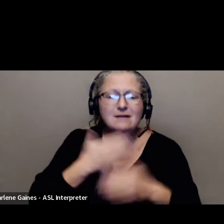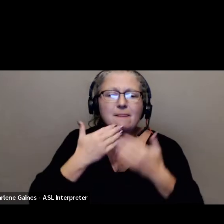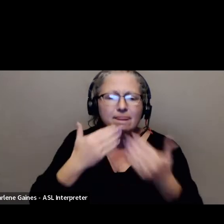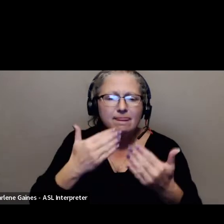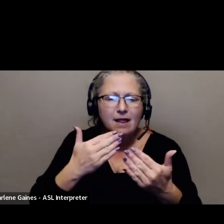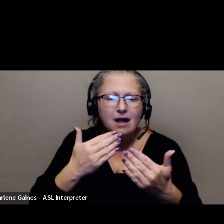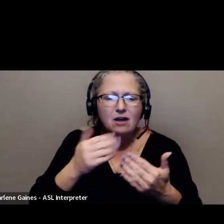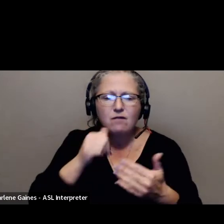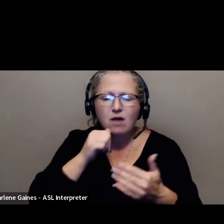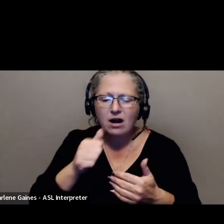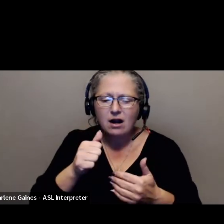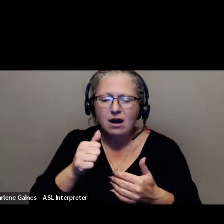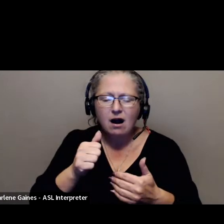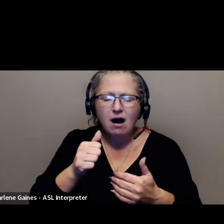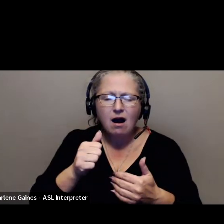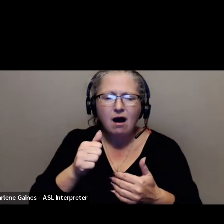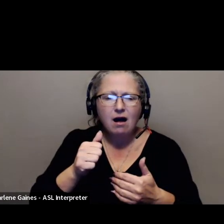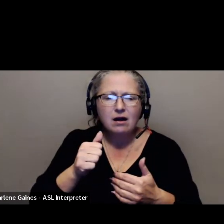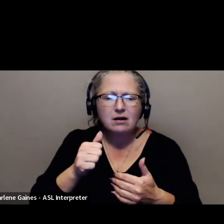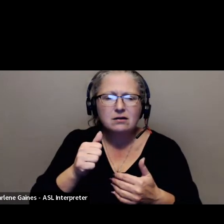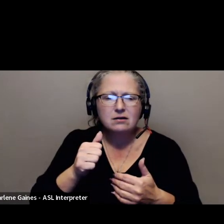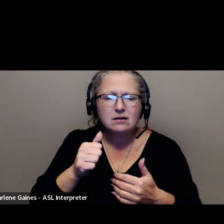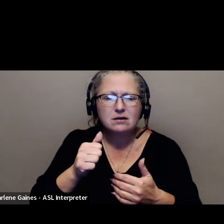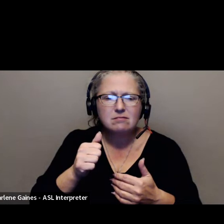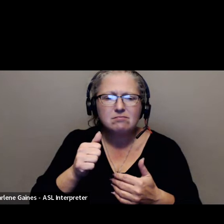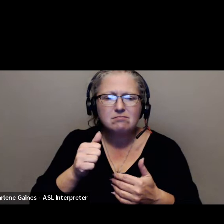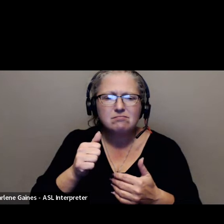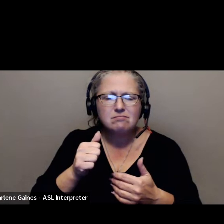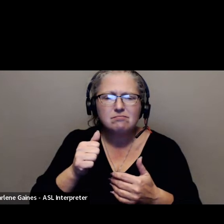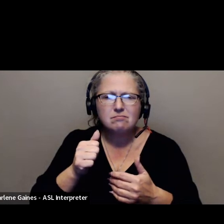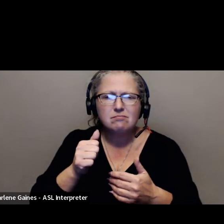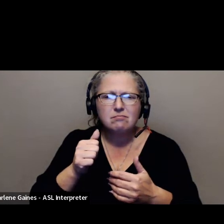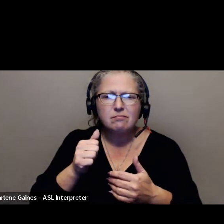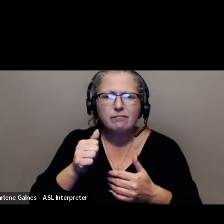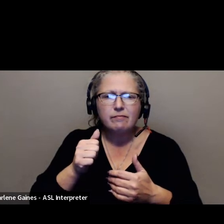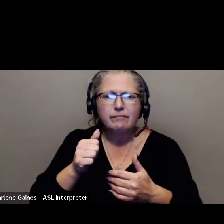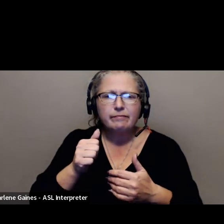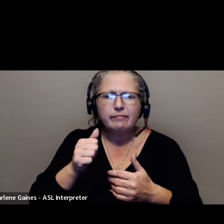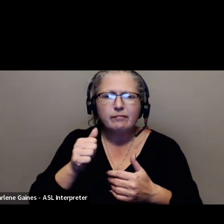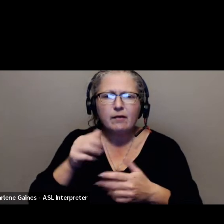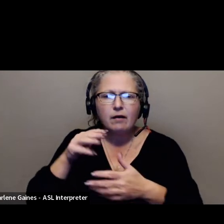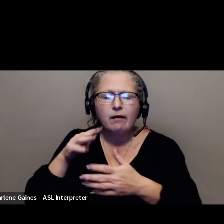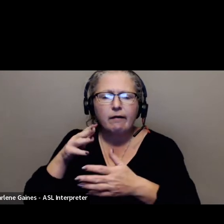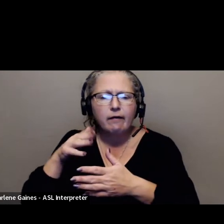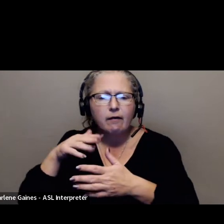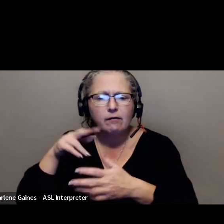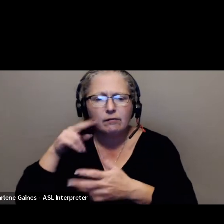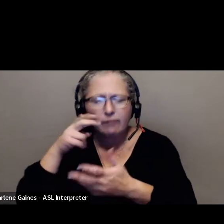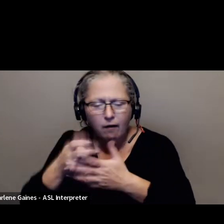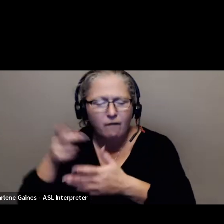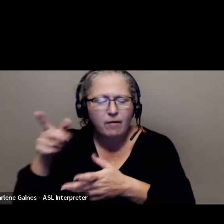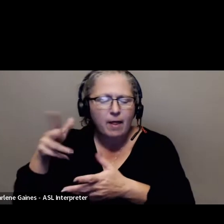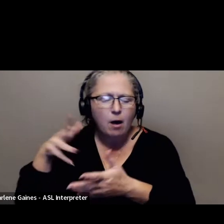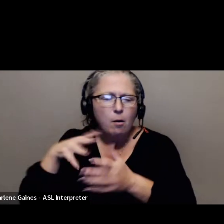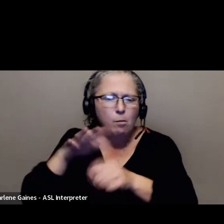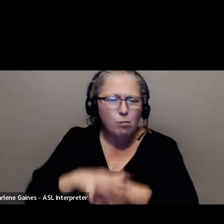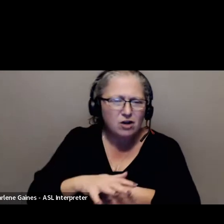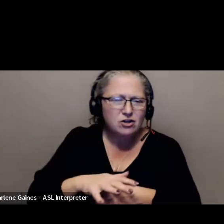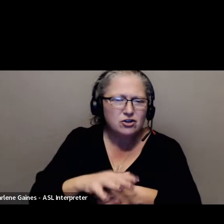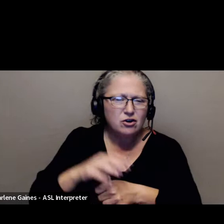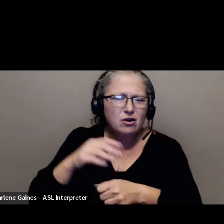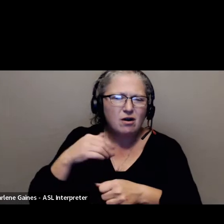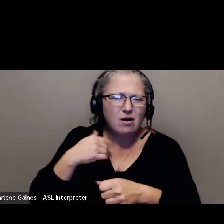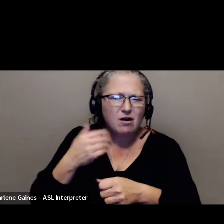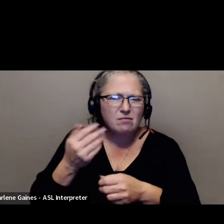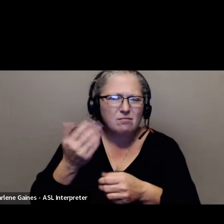for not wading to the immense pressure that you've seen. I was very disheartened. I couldn't even listen more than 15 minutes to